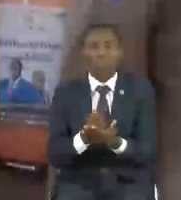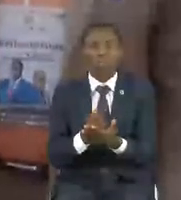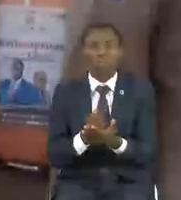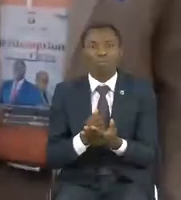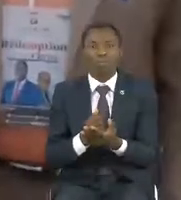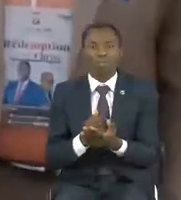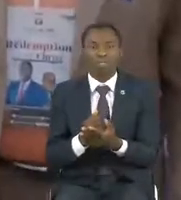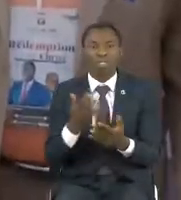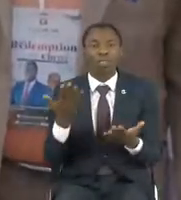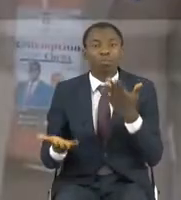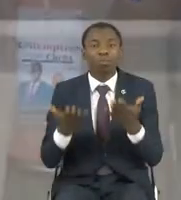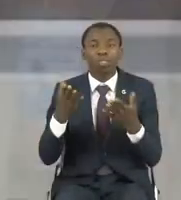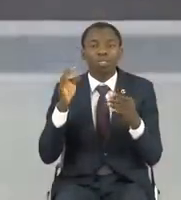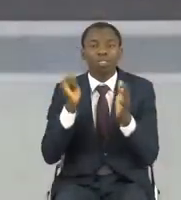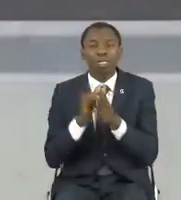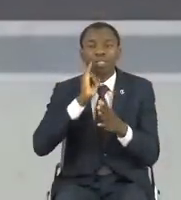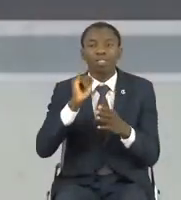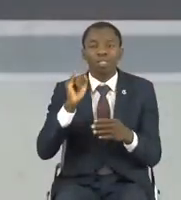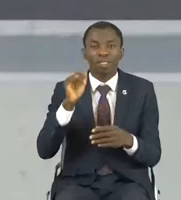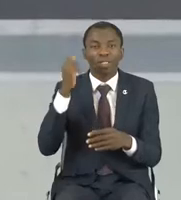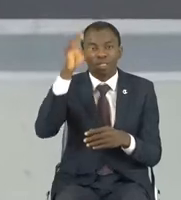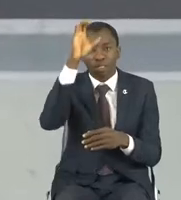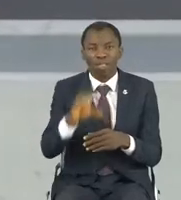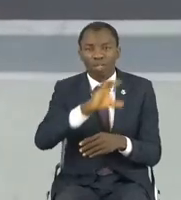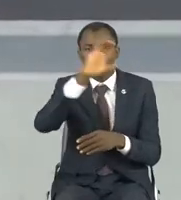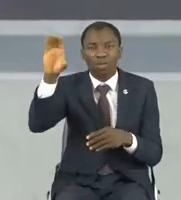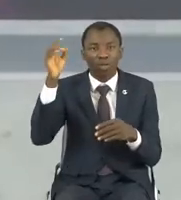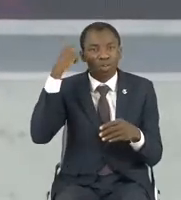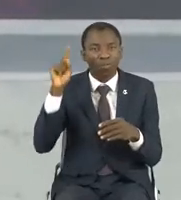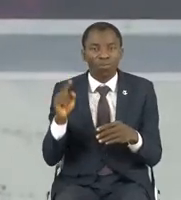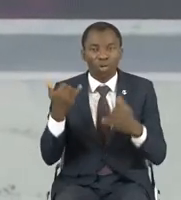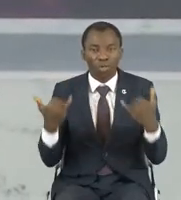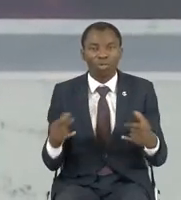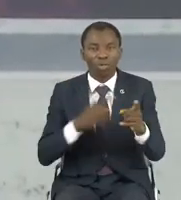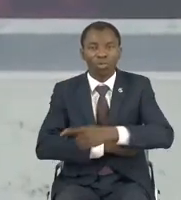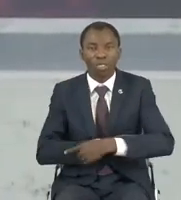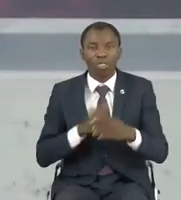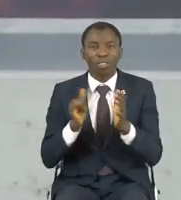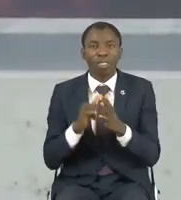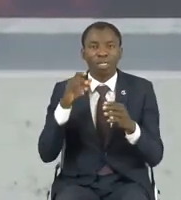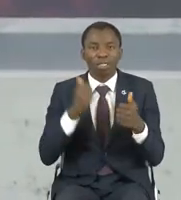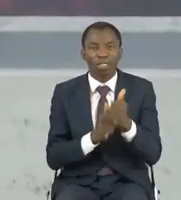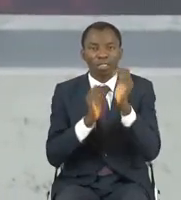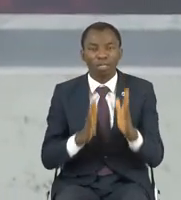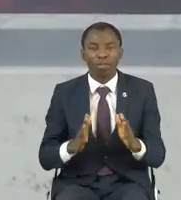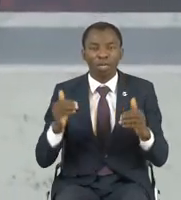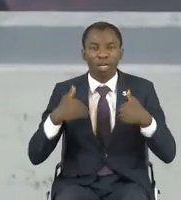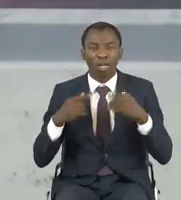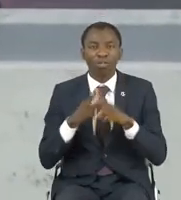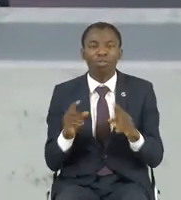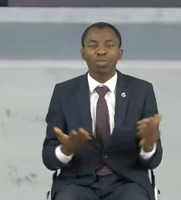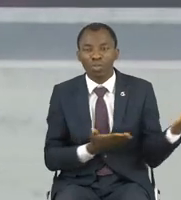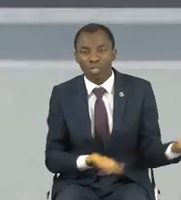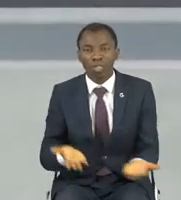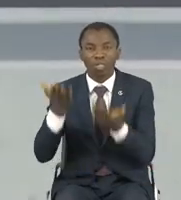Maybe that's the cross for today that the disciple has to carry. And then the